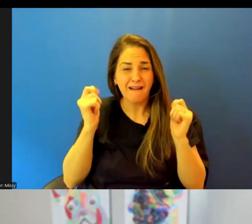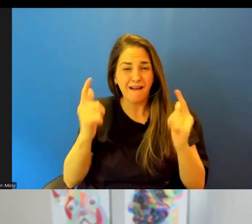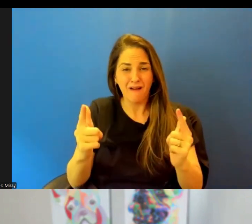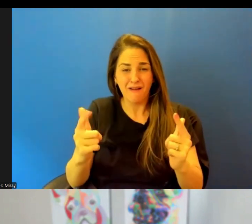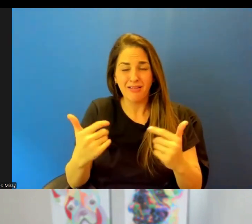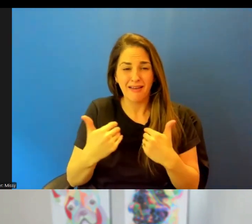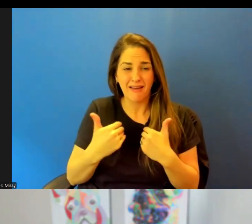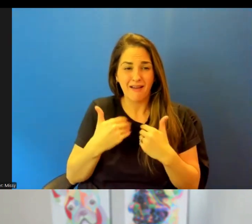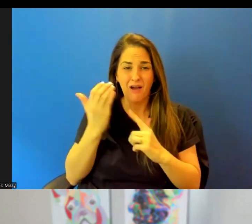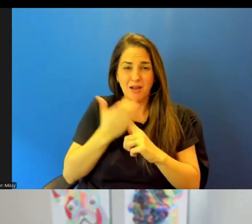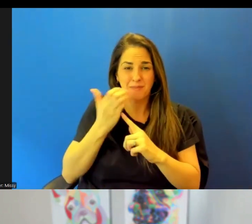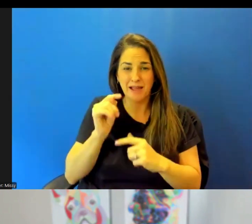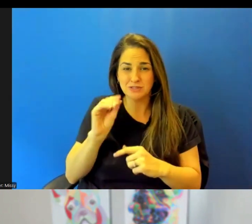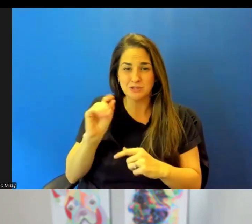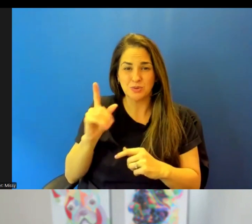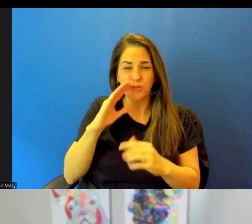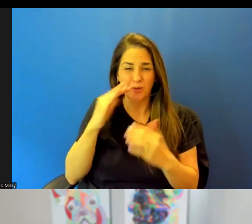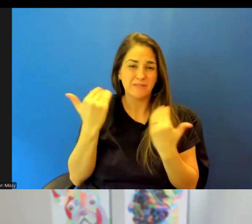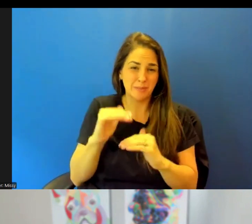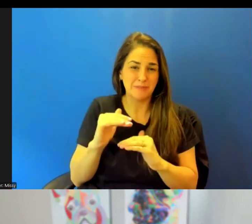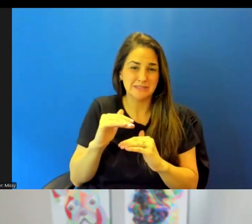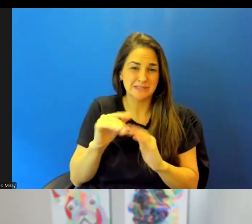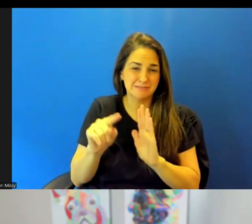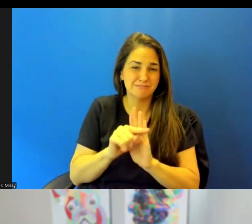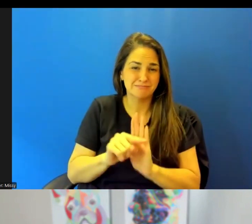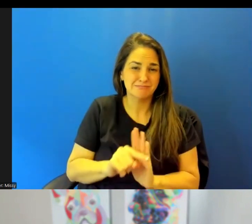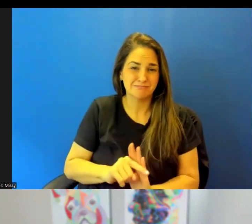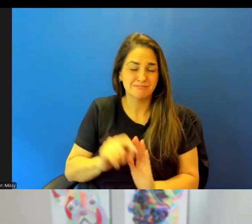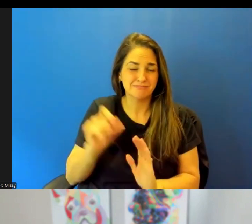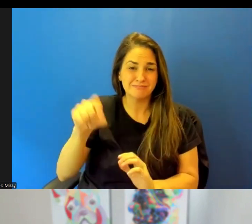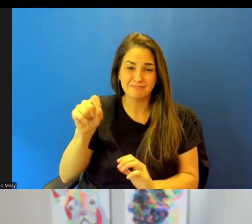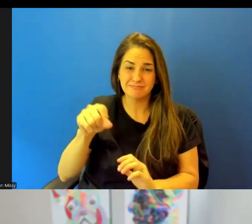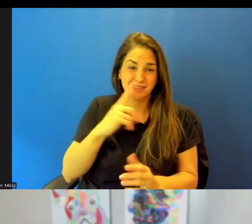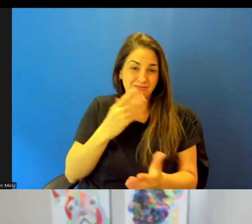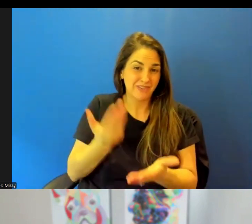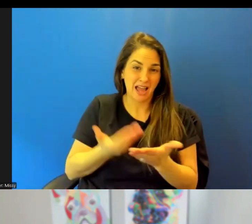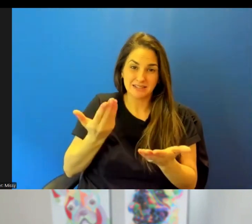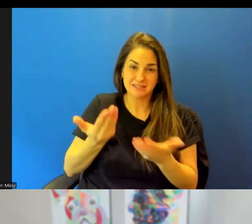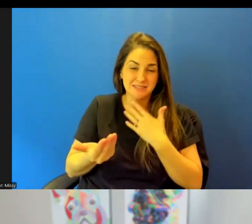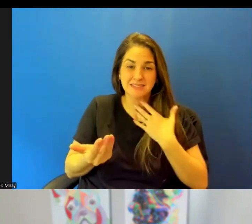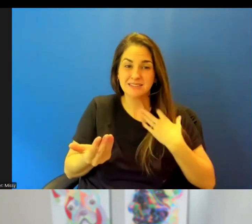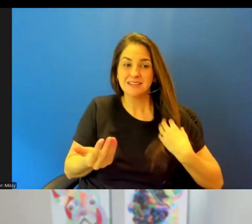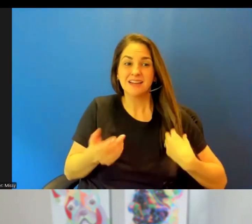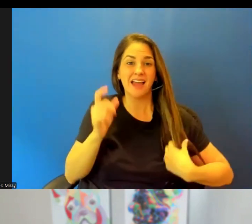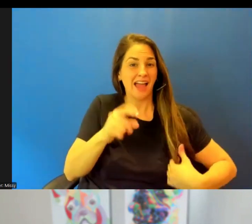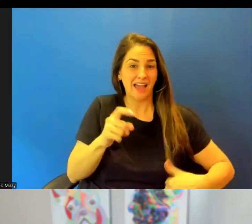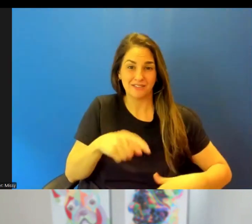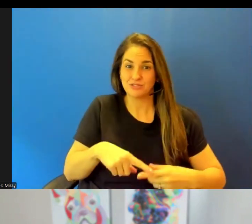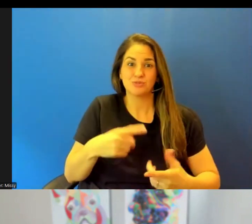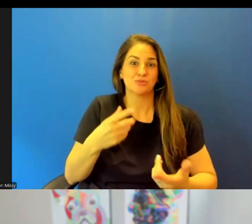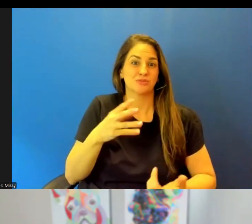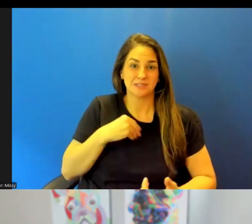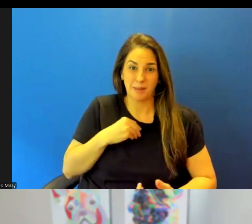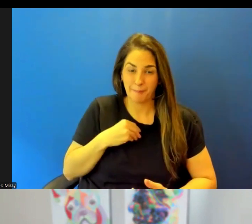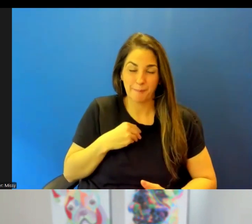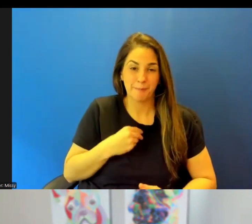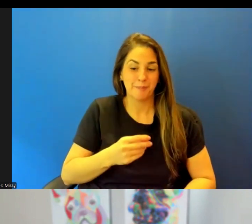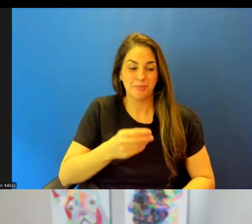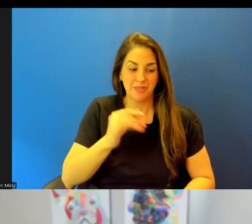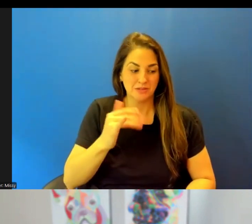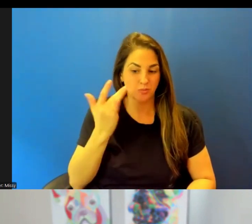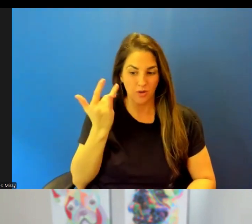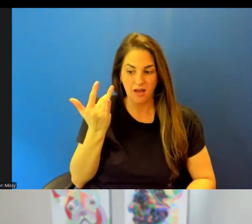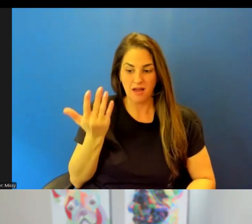any automated tool we're going to use in the accessibility space, and that's just a fact we all have to reckon with, which is